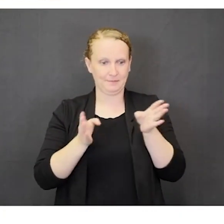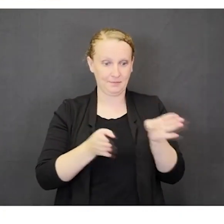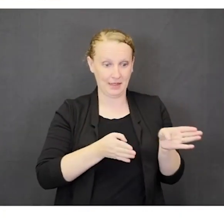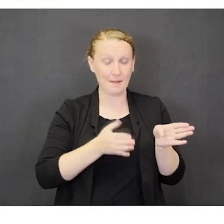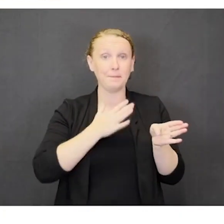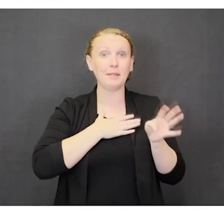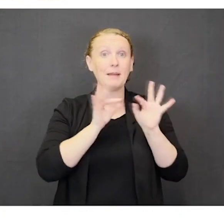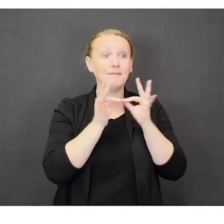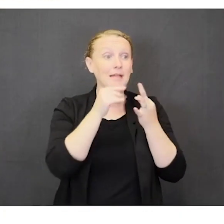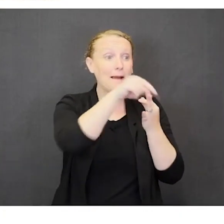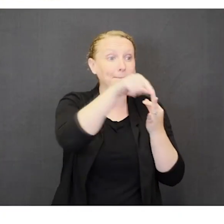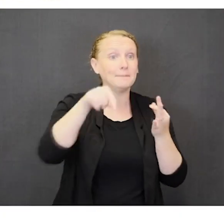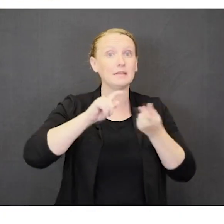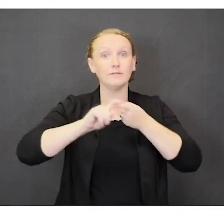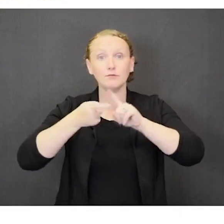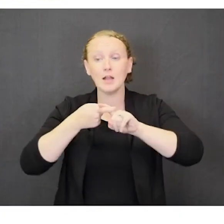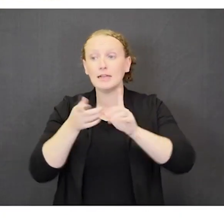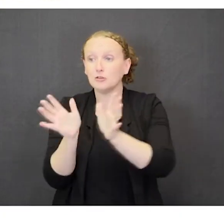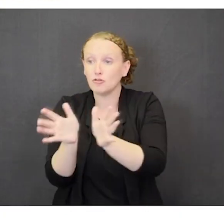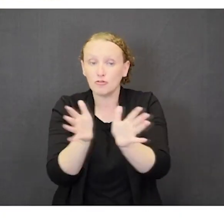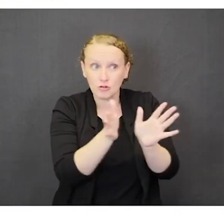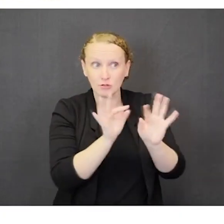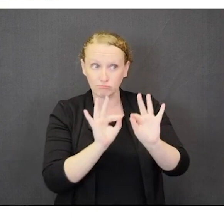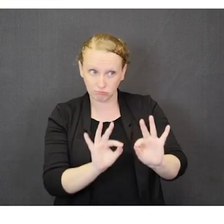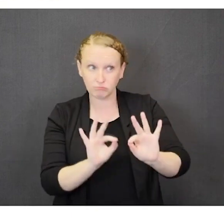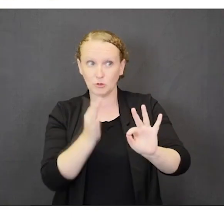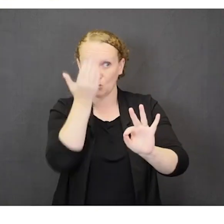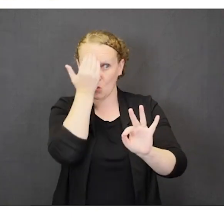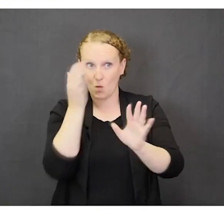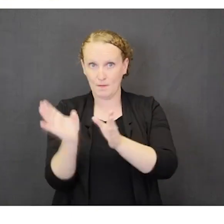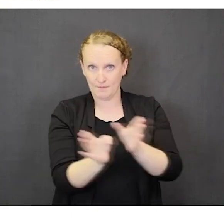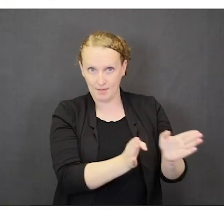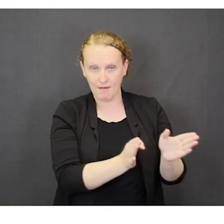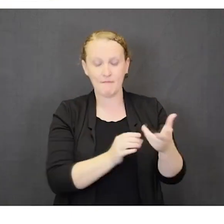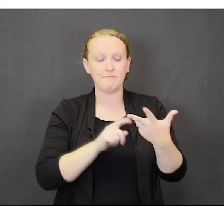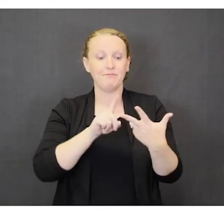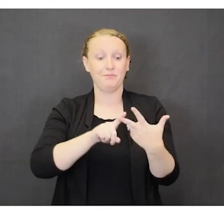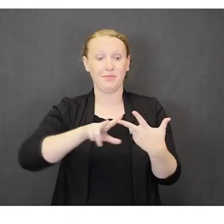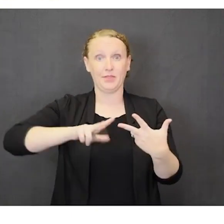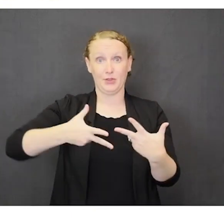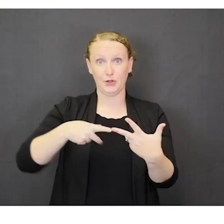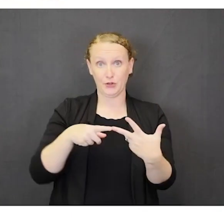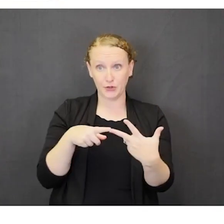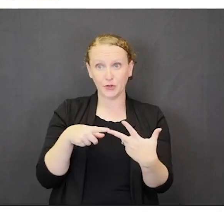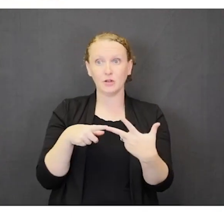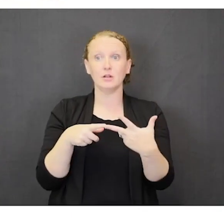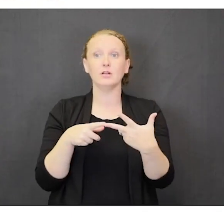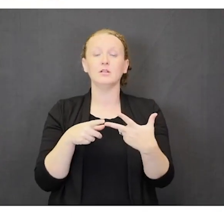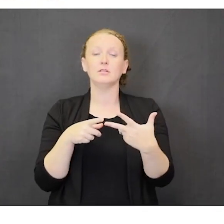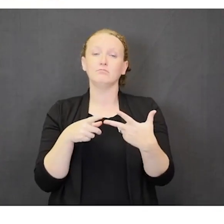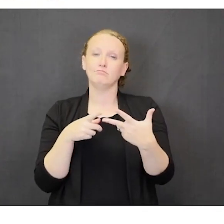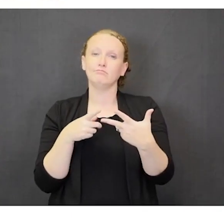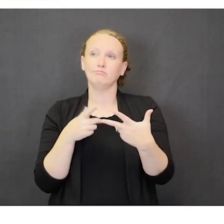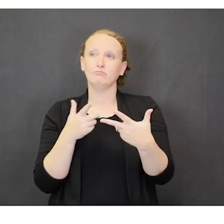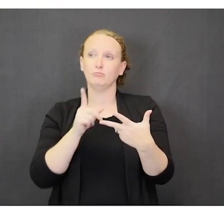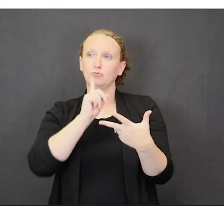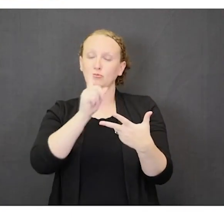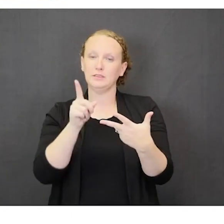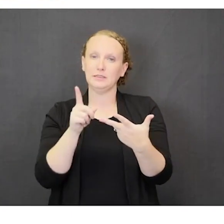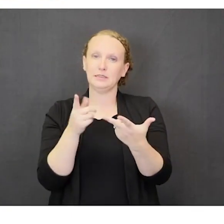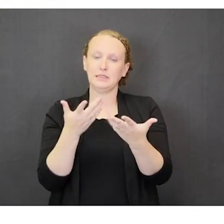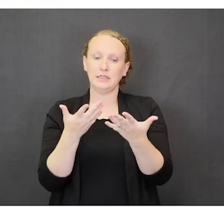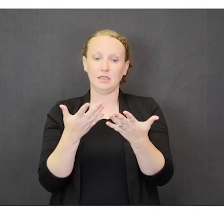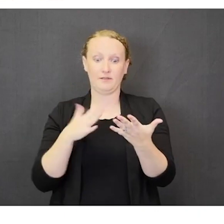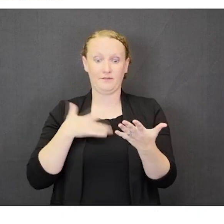scenario. Talk to the people in your life so that everyone is on board. And then the third one is really learn